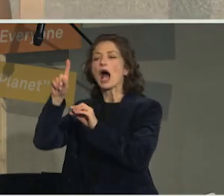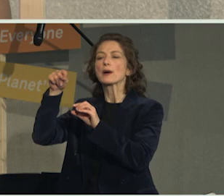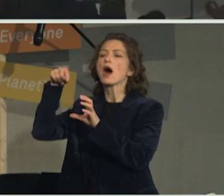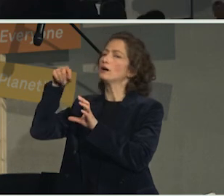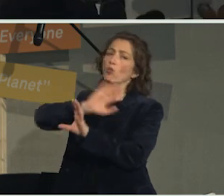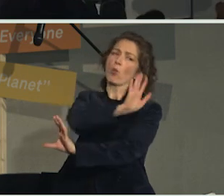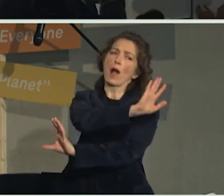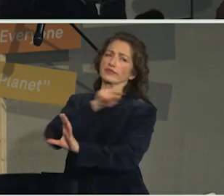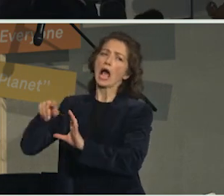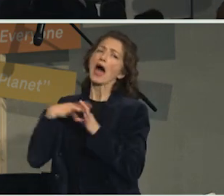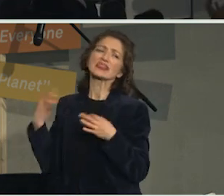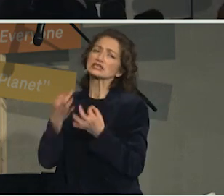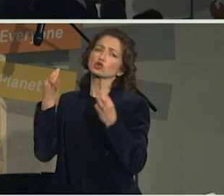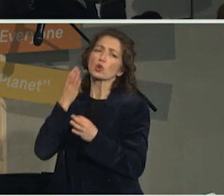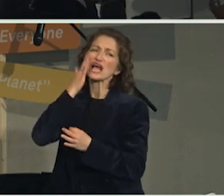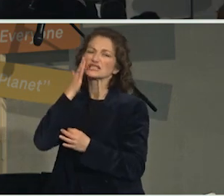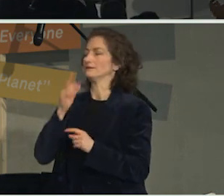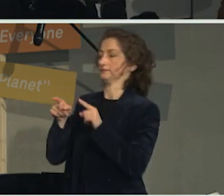You know,